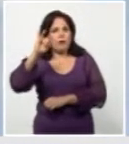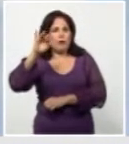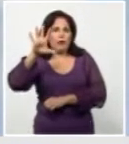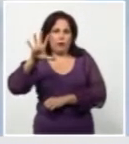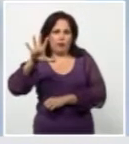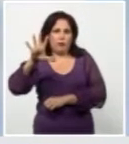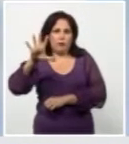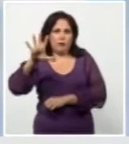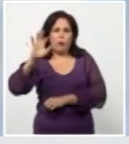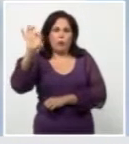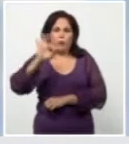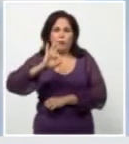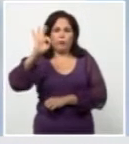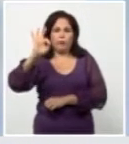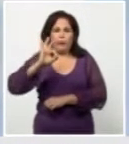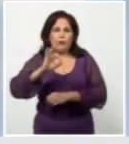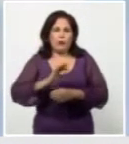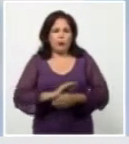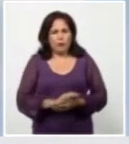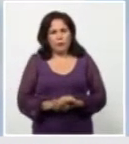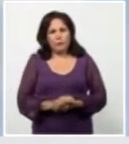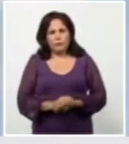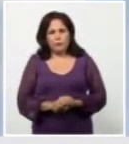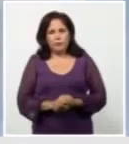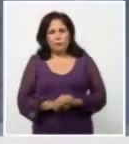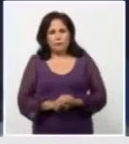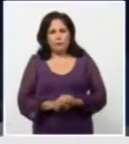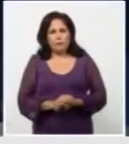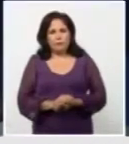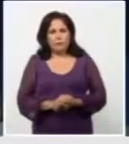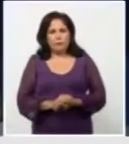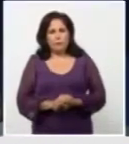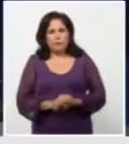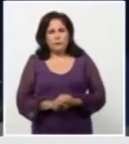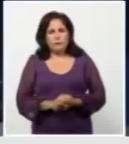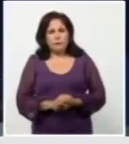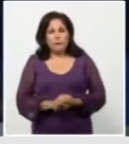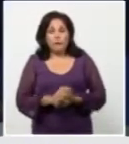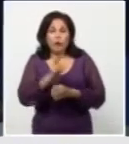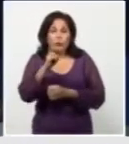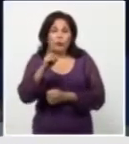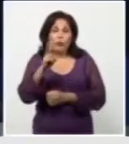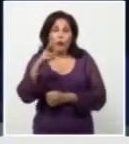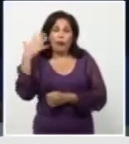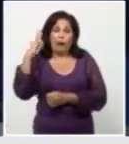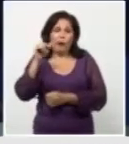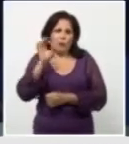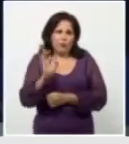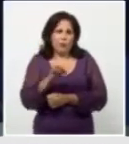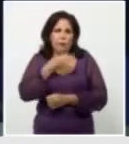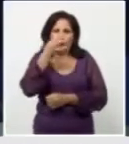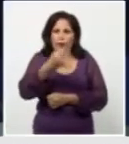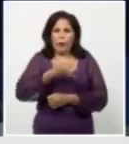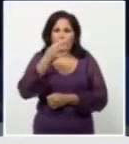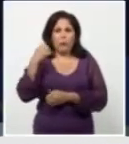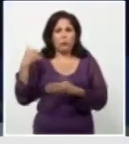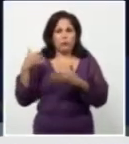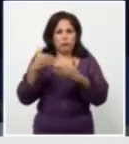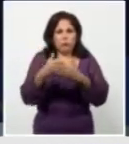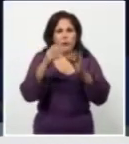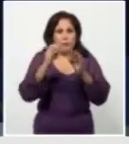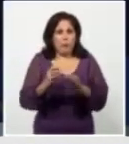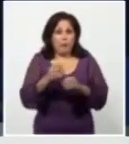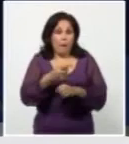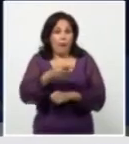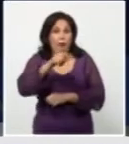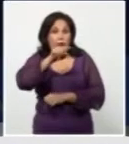3,75. We have the 2 evacuees that we always mention, and yesterday 6 people were discharged, Y en el día de the ayer,